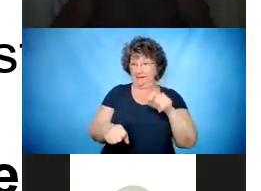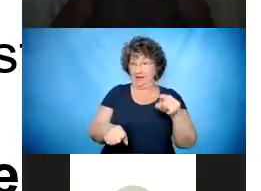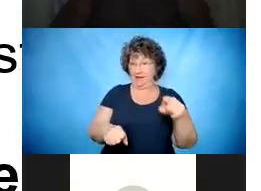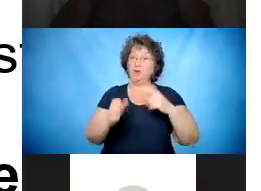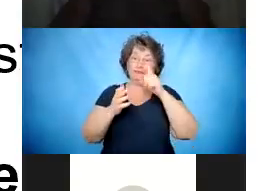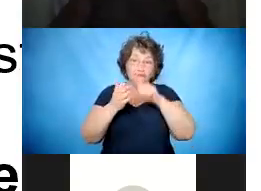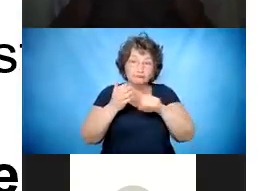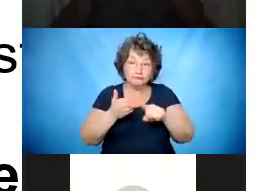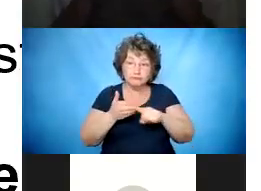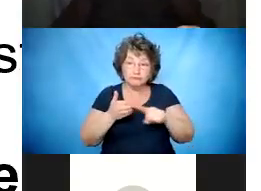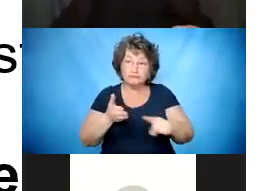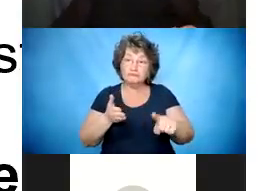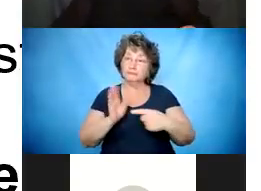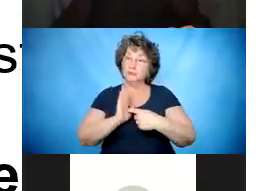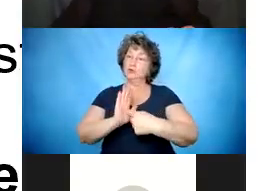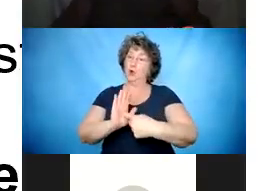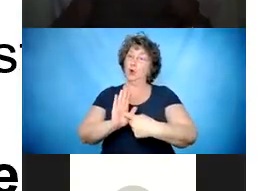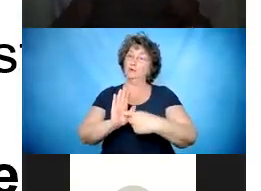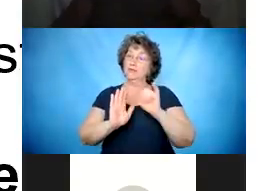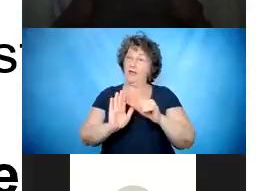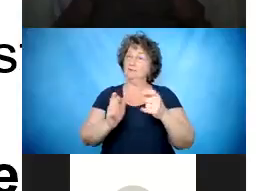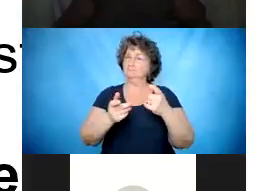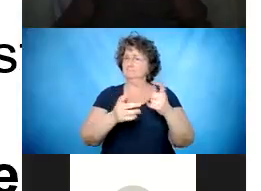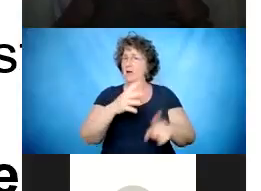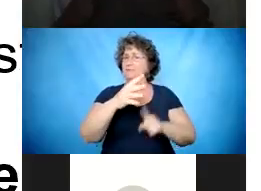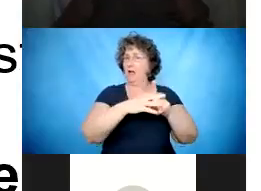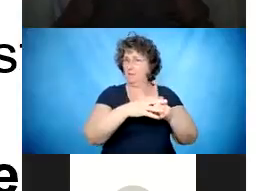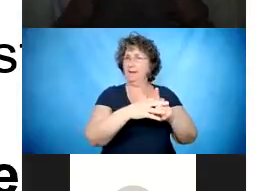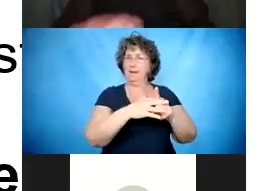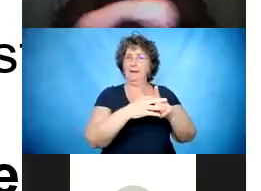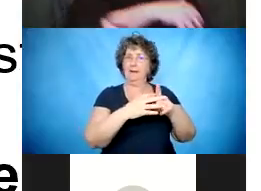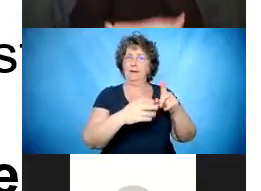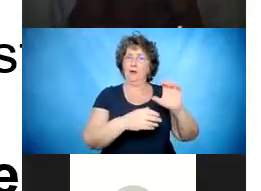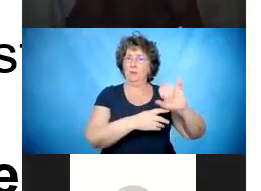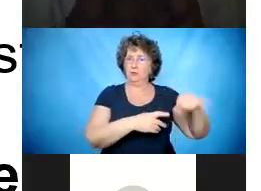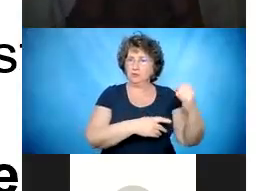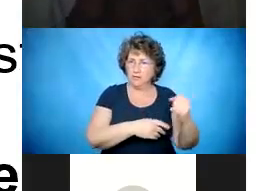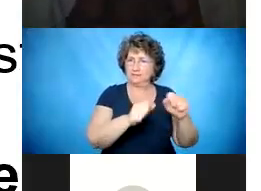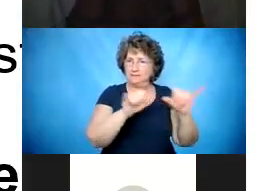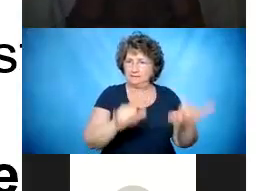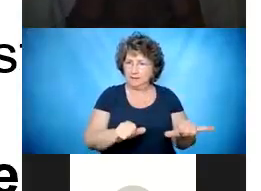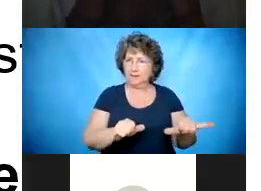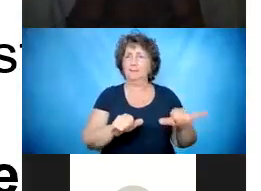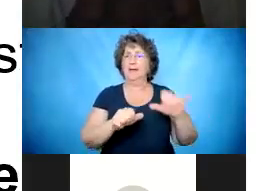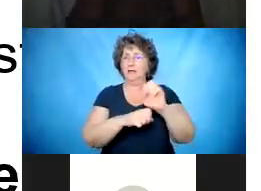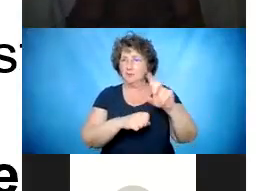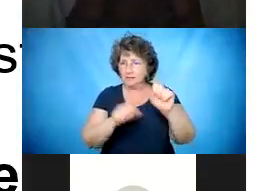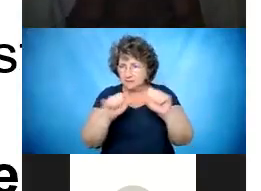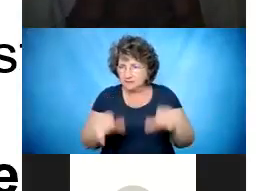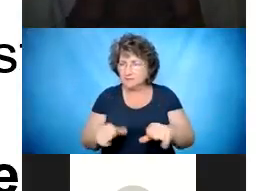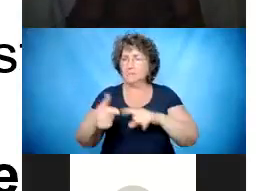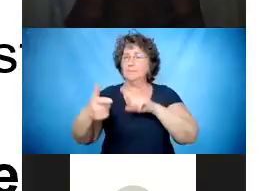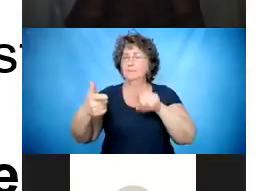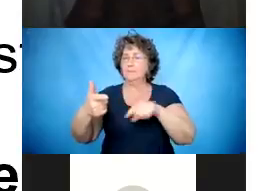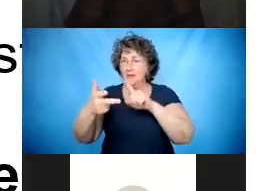shows that it's apparent in the criminal justice system, the educational system, healthcare systems. Would you say then, or do